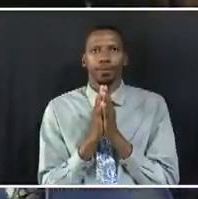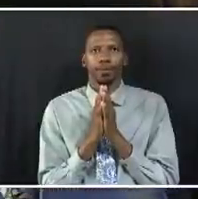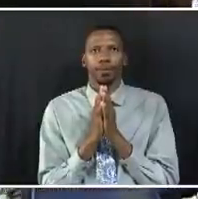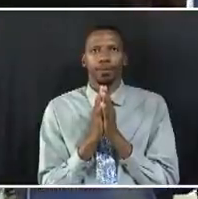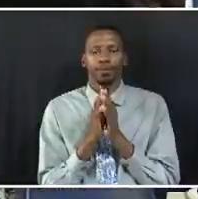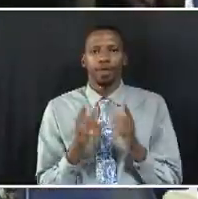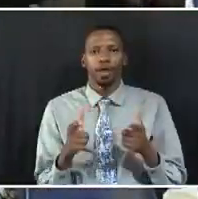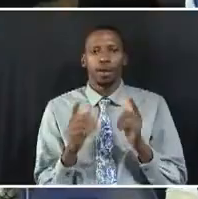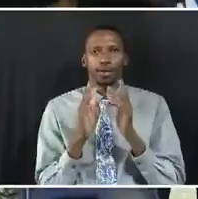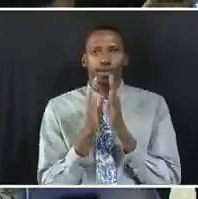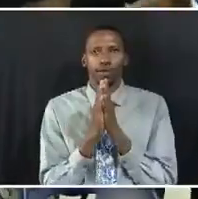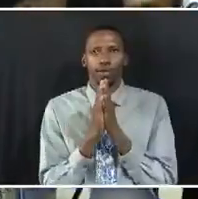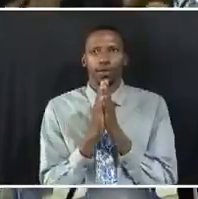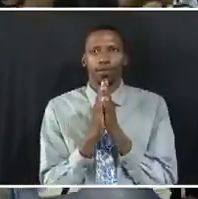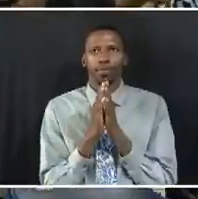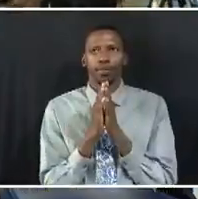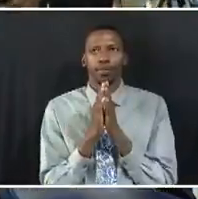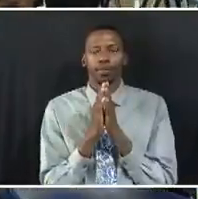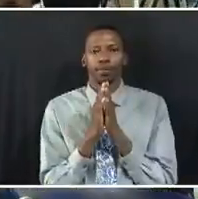We're praying.